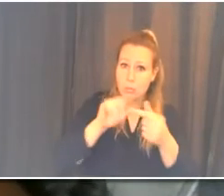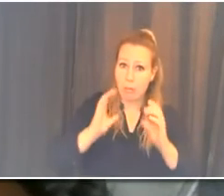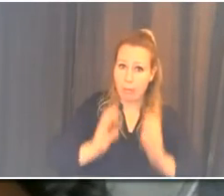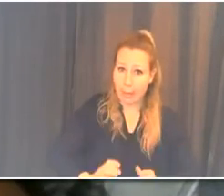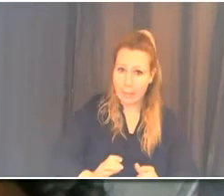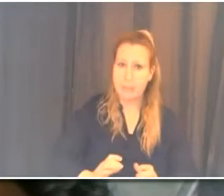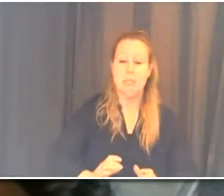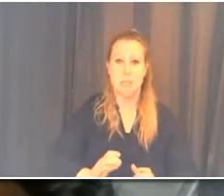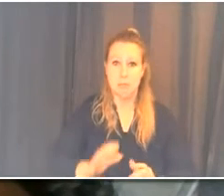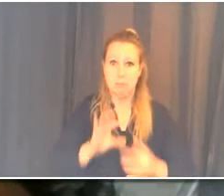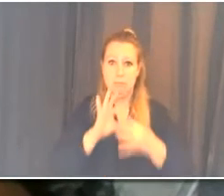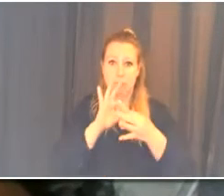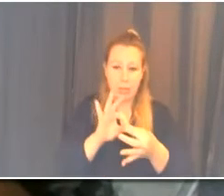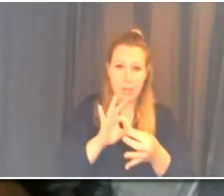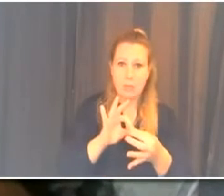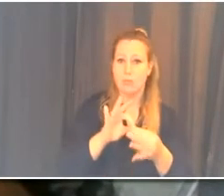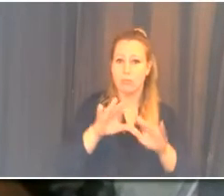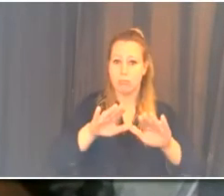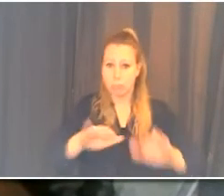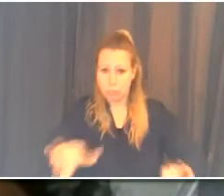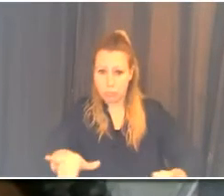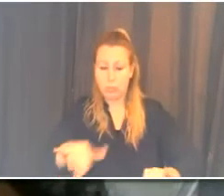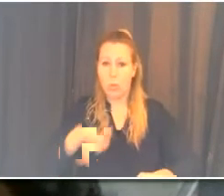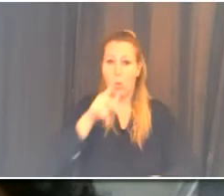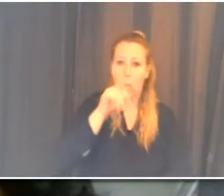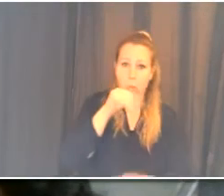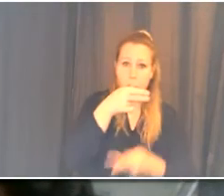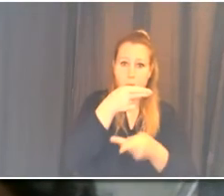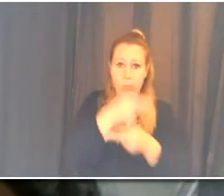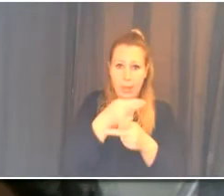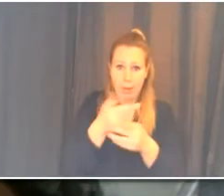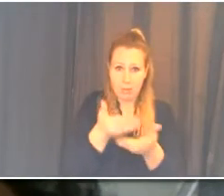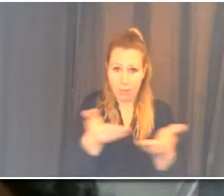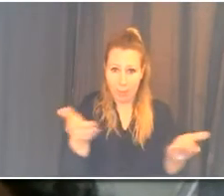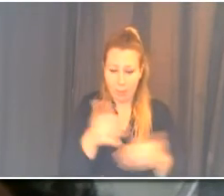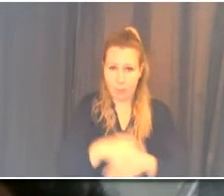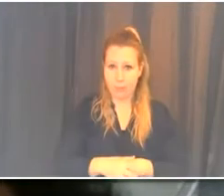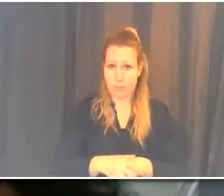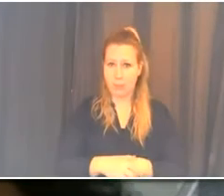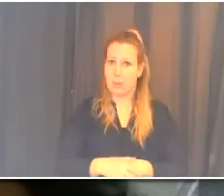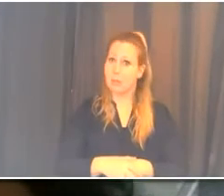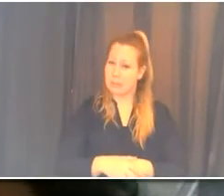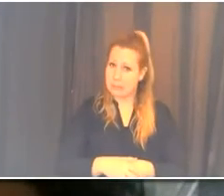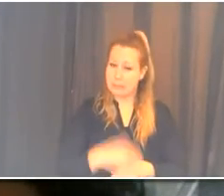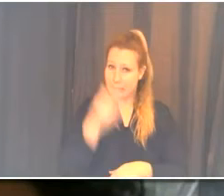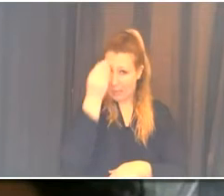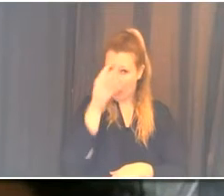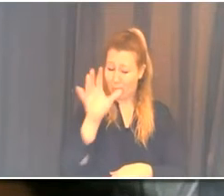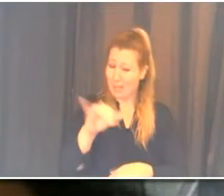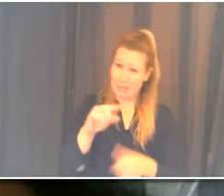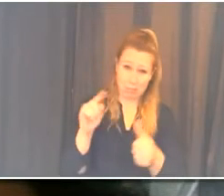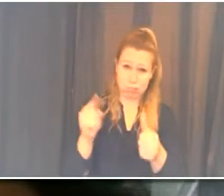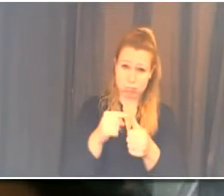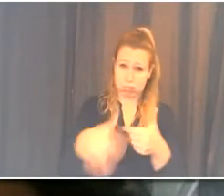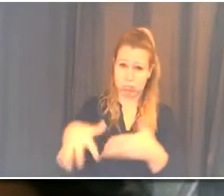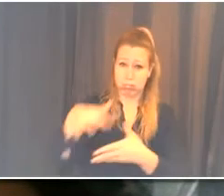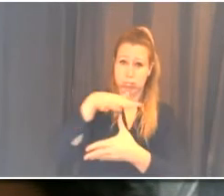help parents work out compromises with each other and how to help them assert their rights where the compromises are not